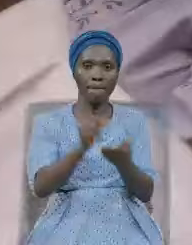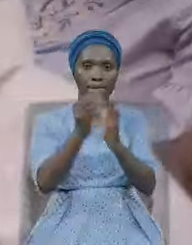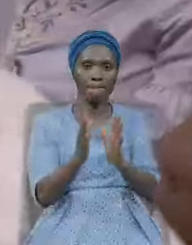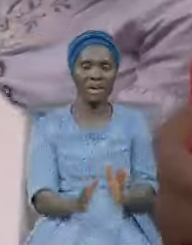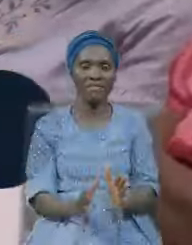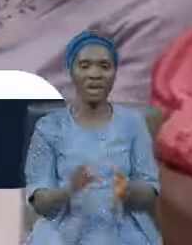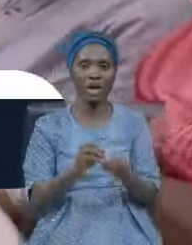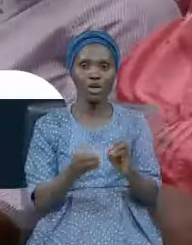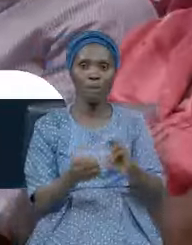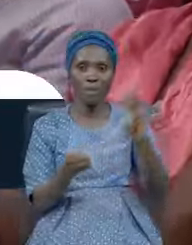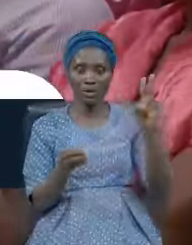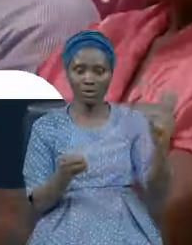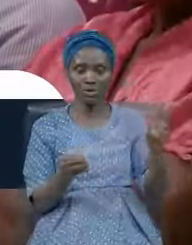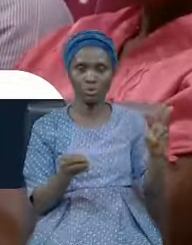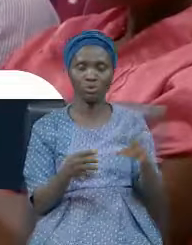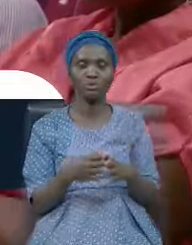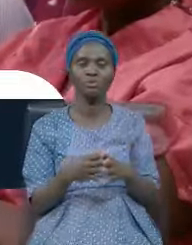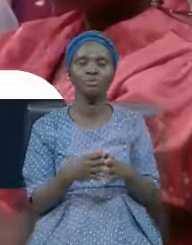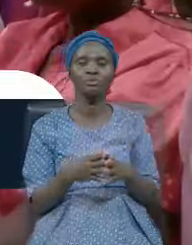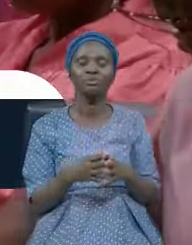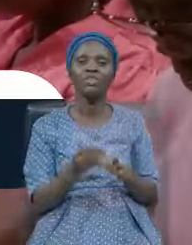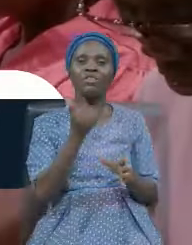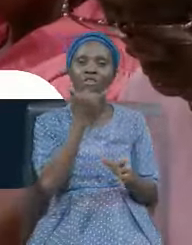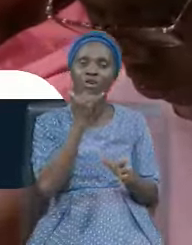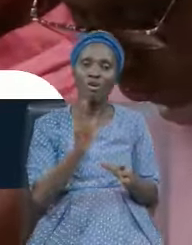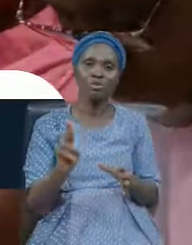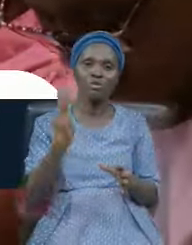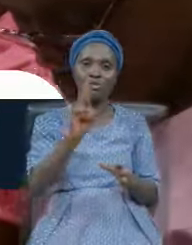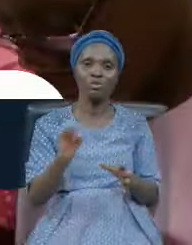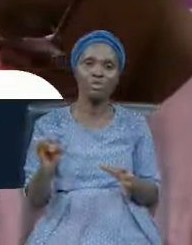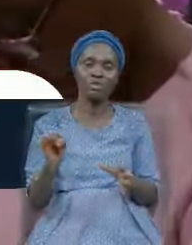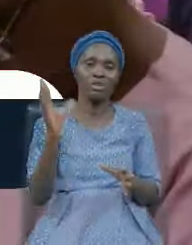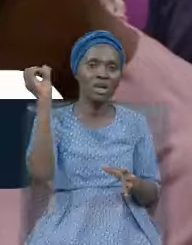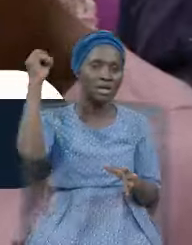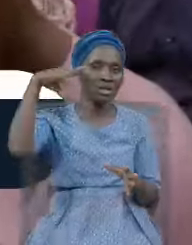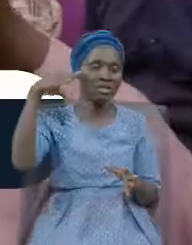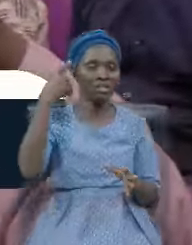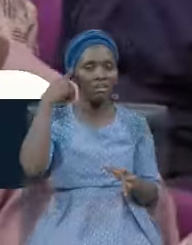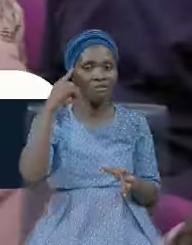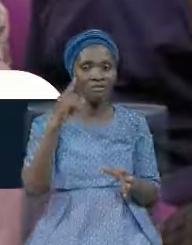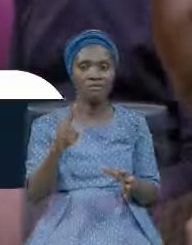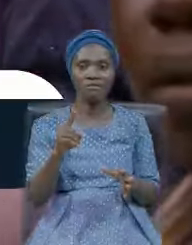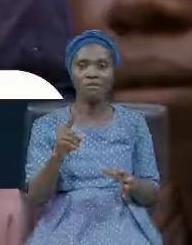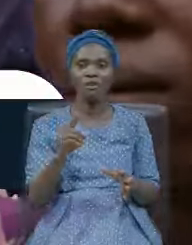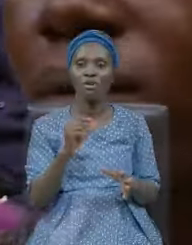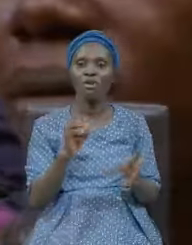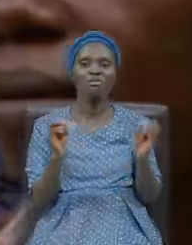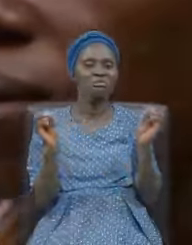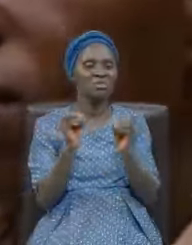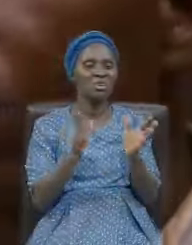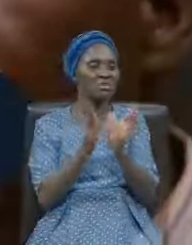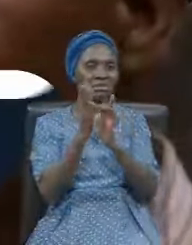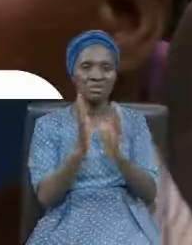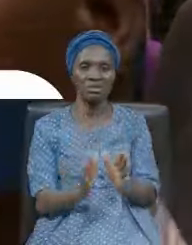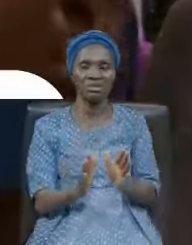misusing grace for non-Christian behavior. Number three,